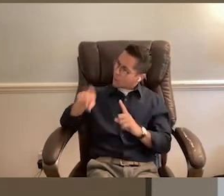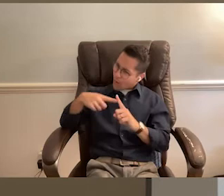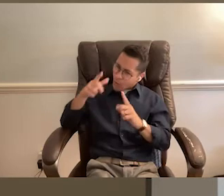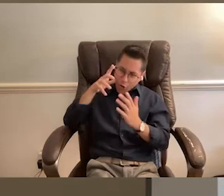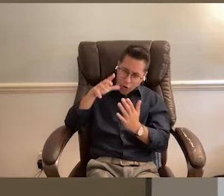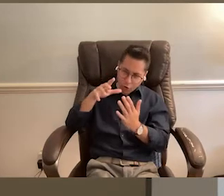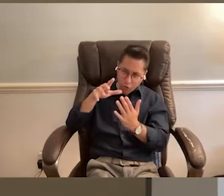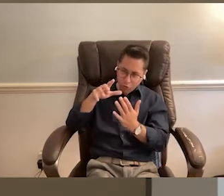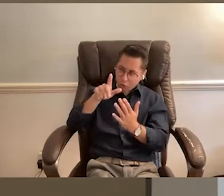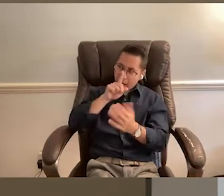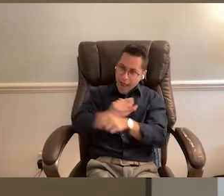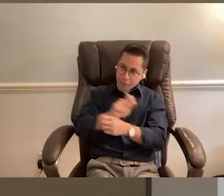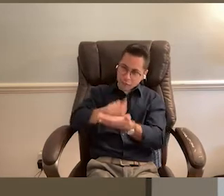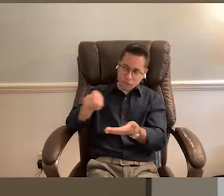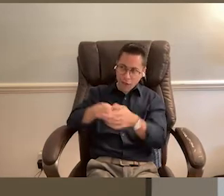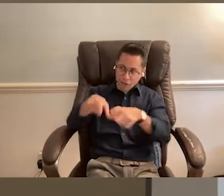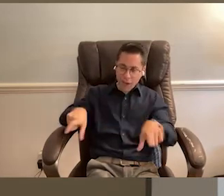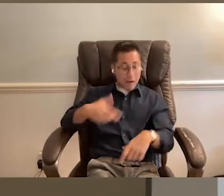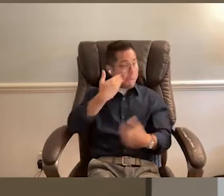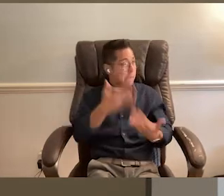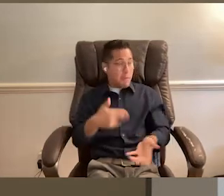and then they can say, hey, student really wants to learn,